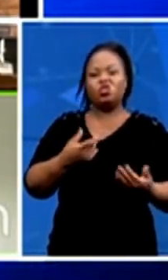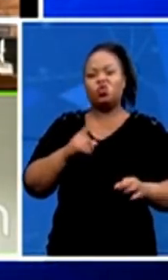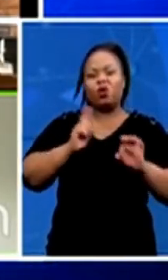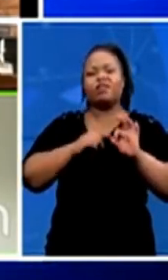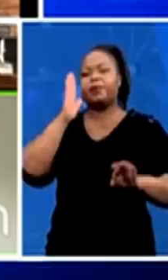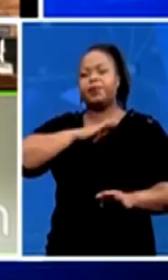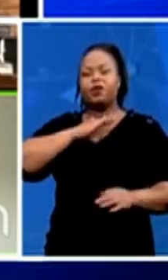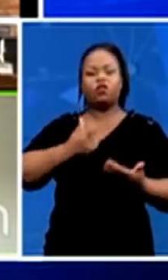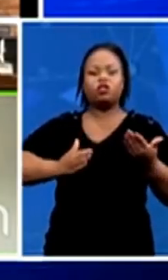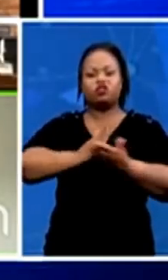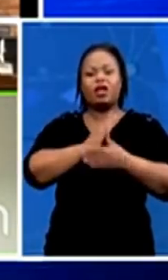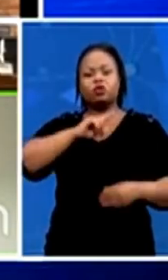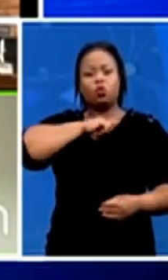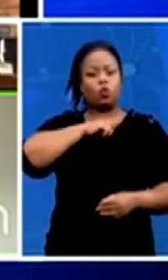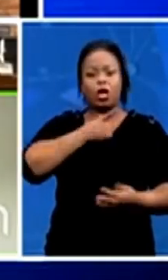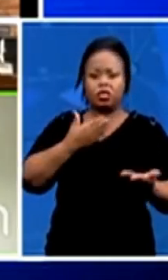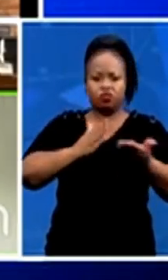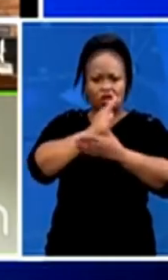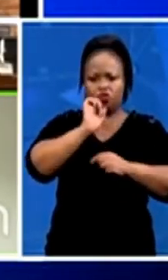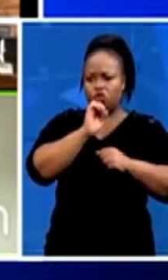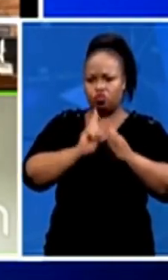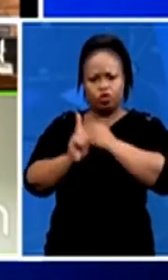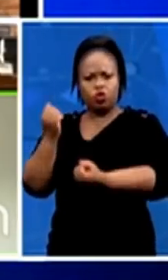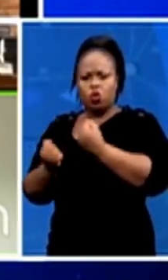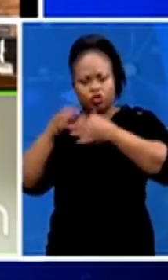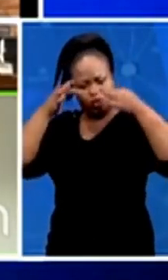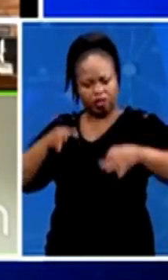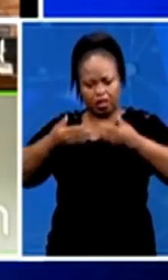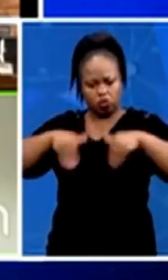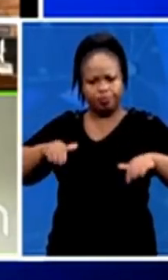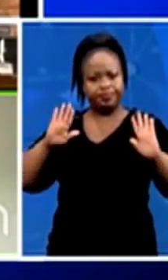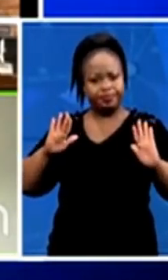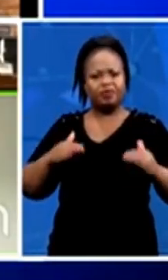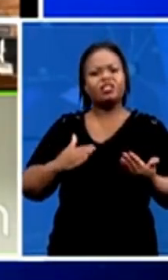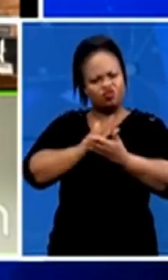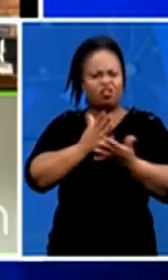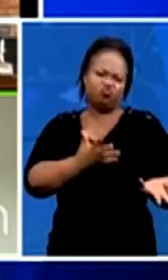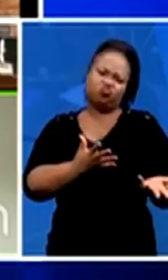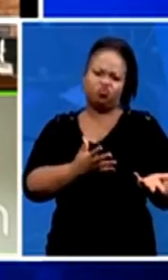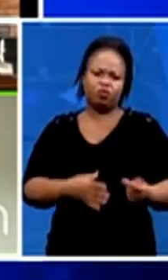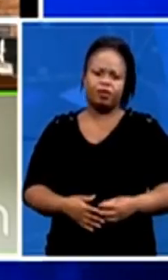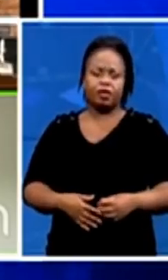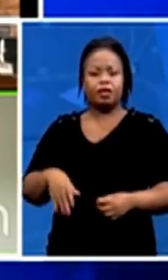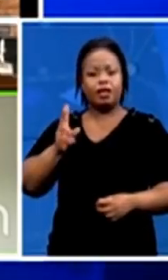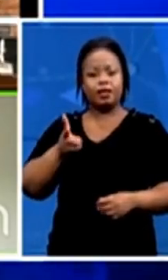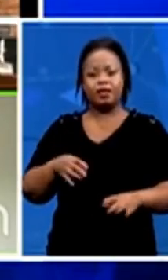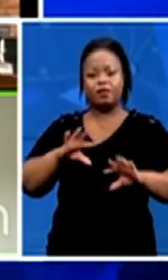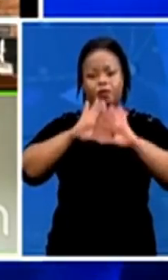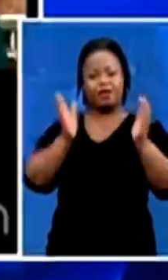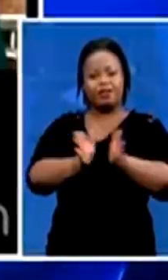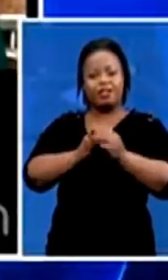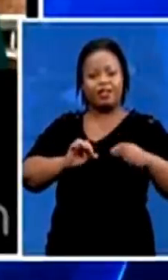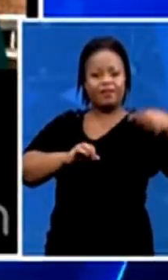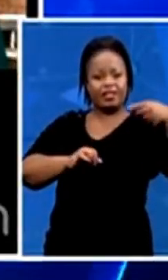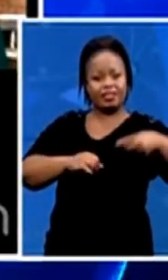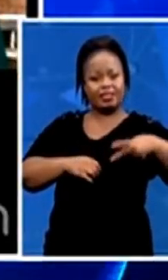were, then it is a precursor to these defenses that have been raised by the first and second, the